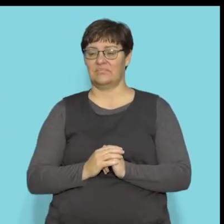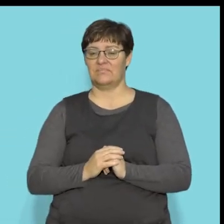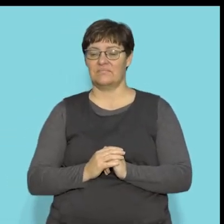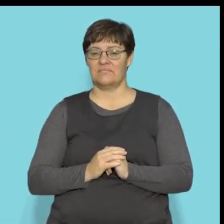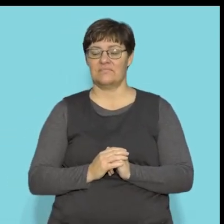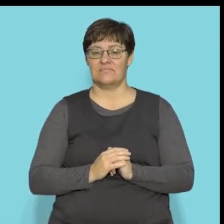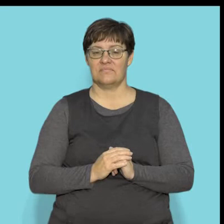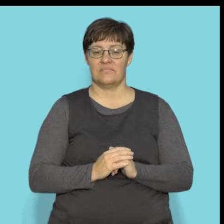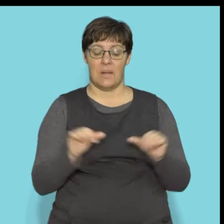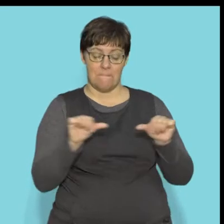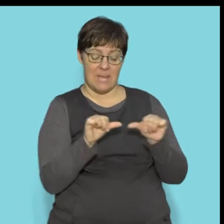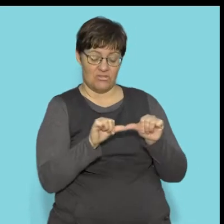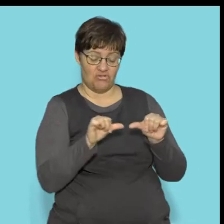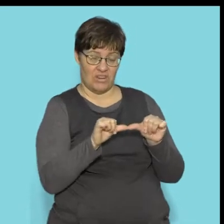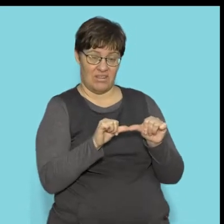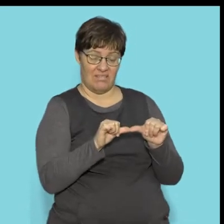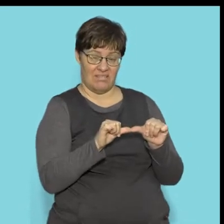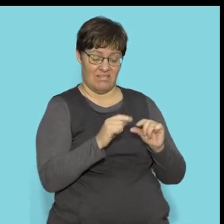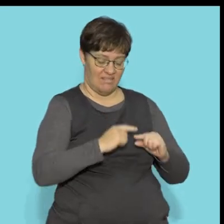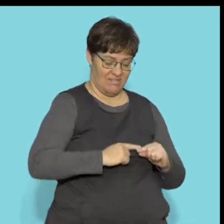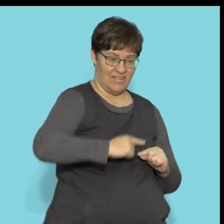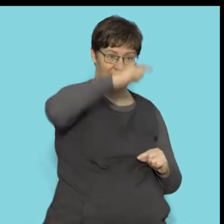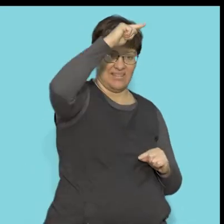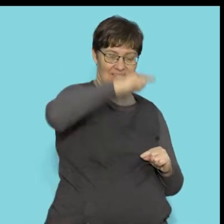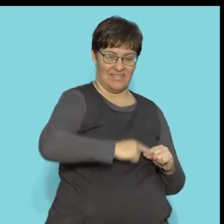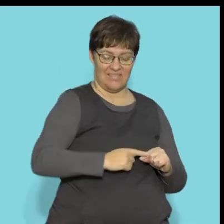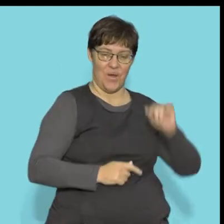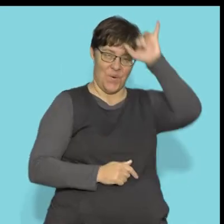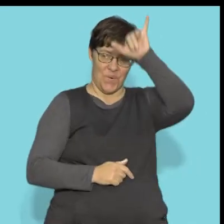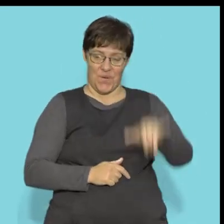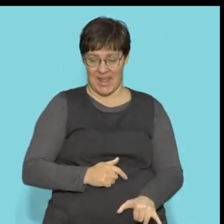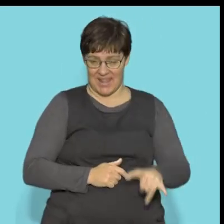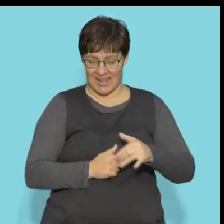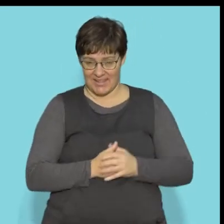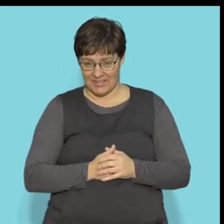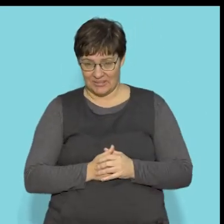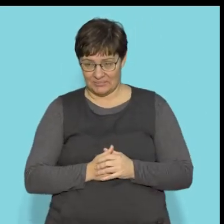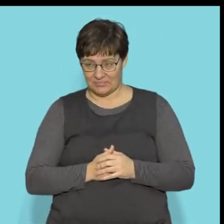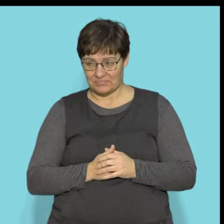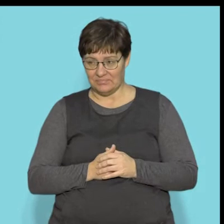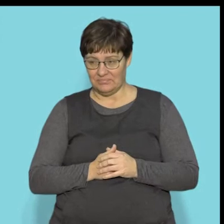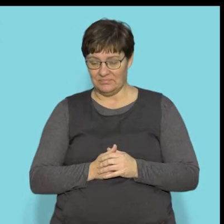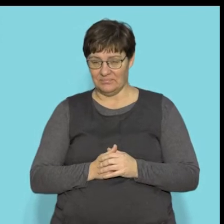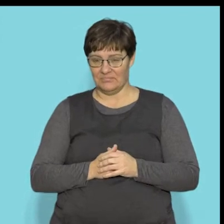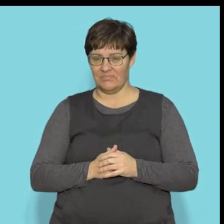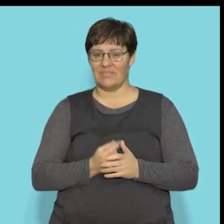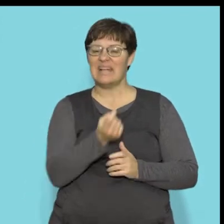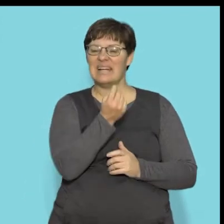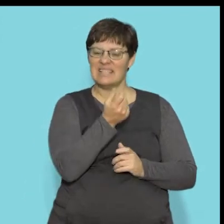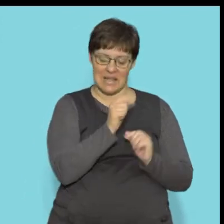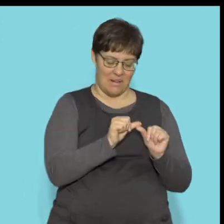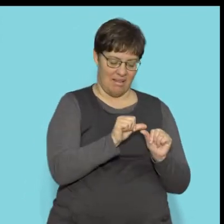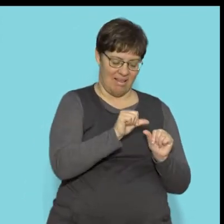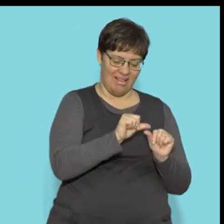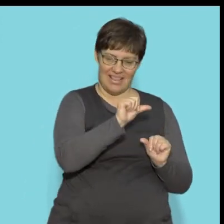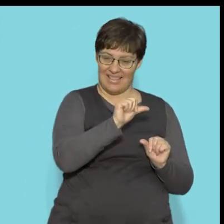The thing that we are measuring is the height of the seedlings. And you're going